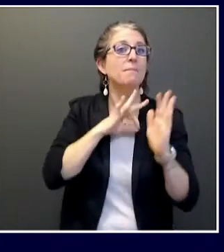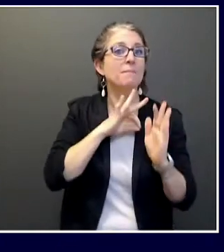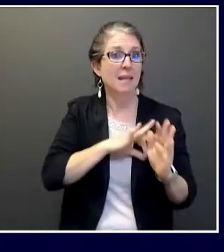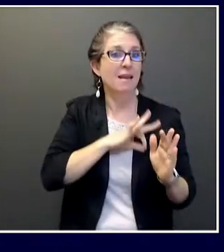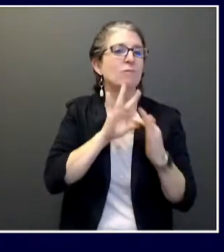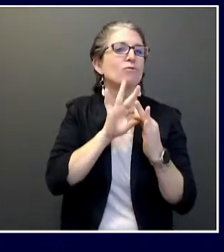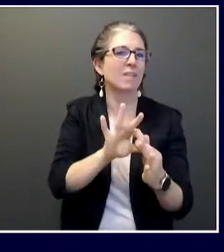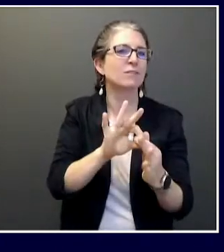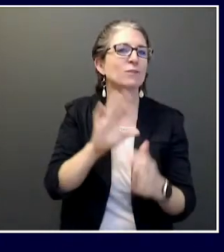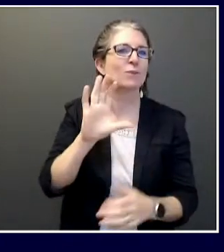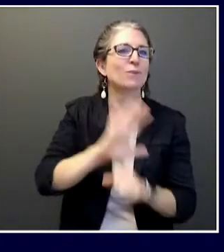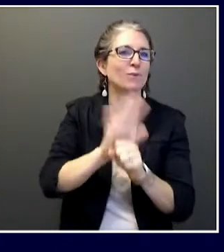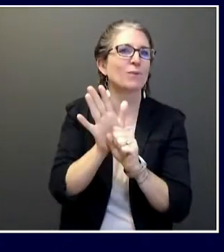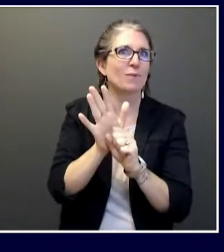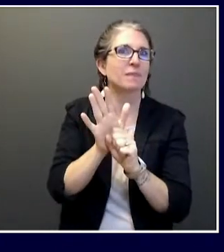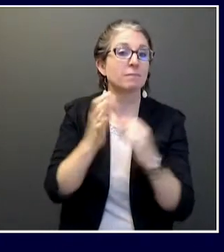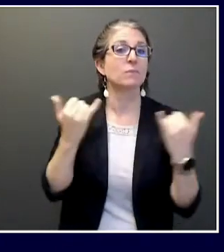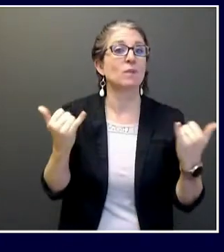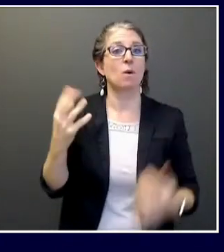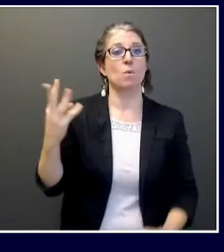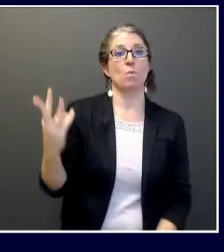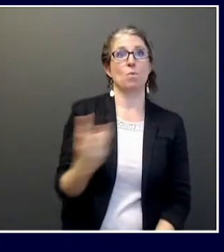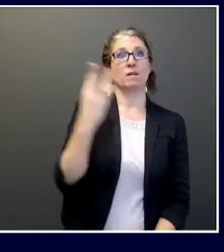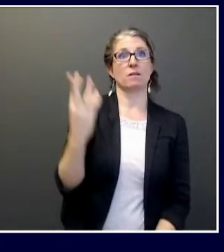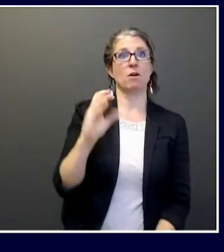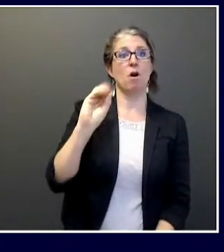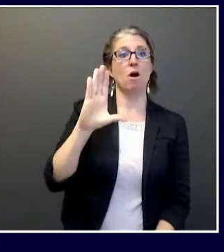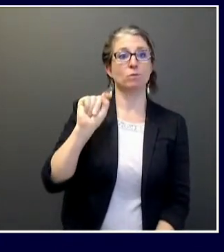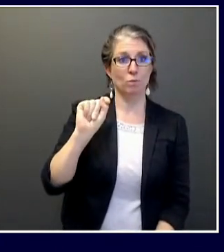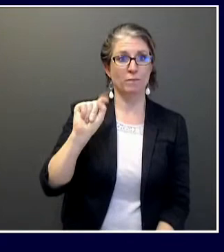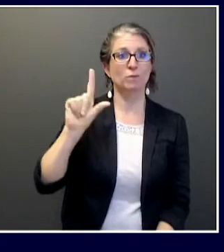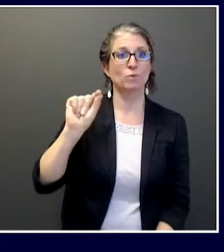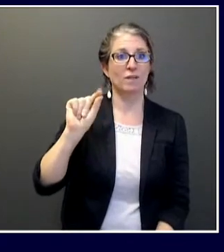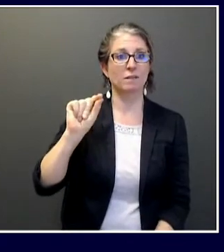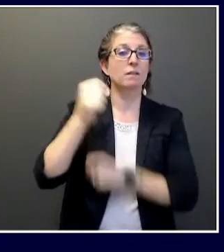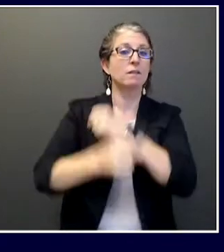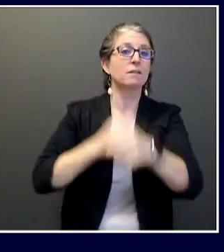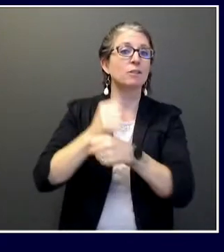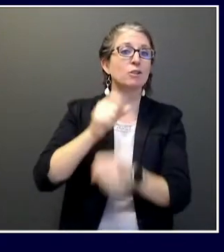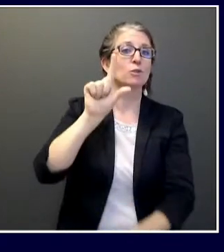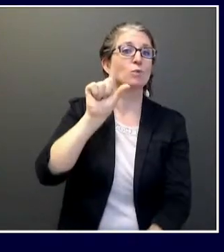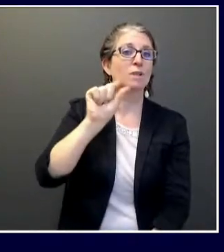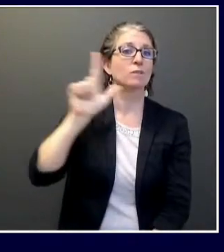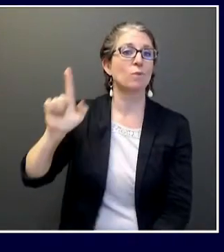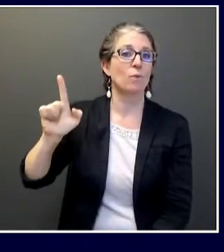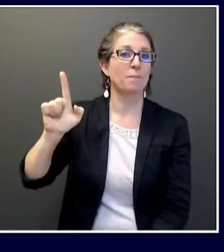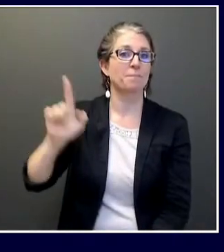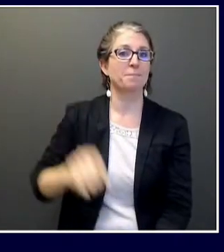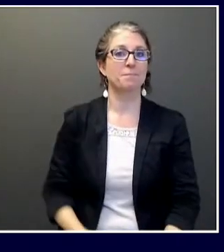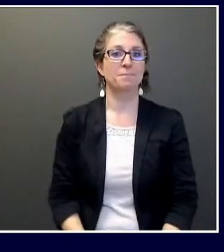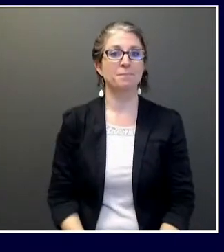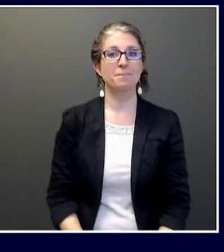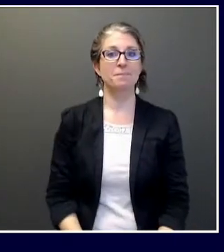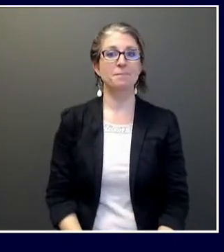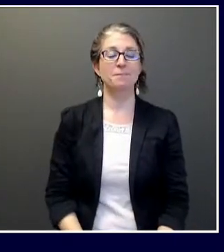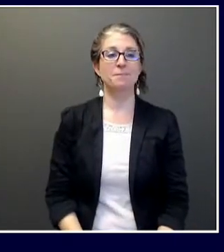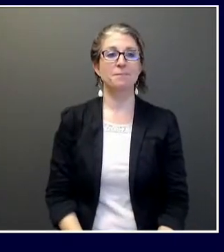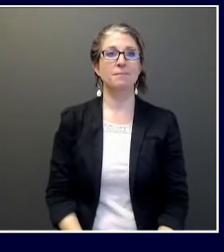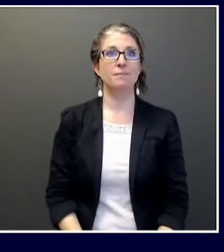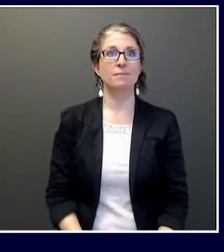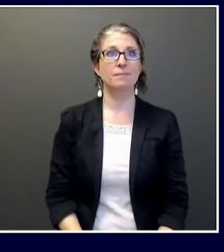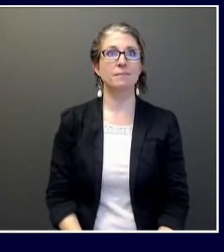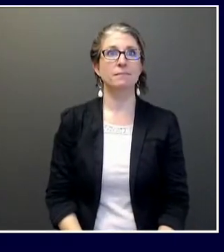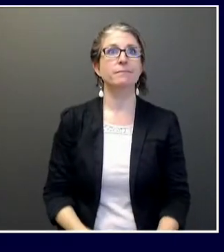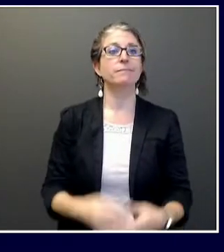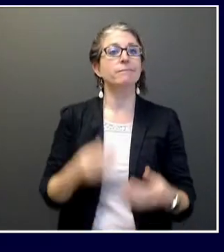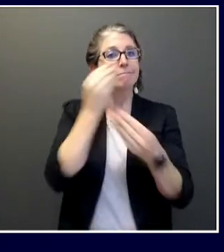for today, Wednesday, October 20th, 2021. And we begin our update today